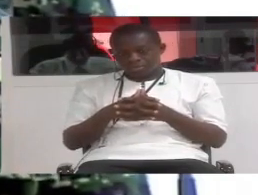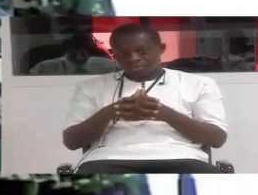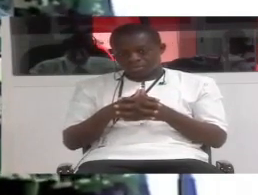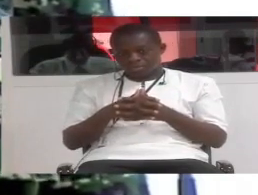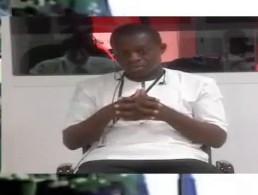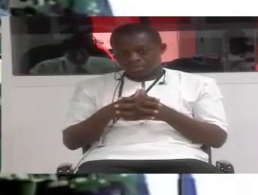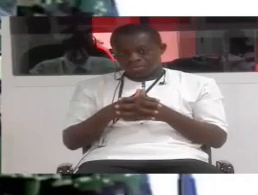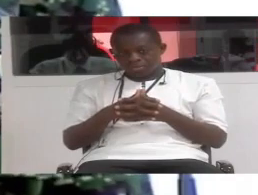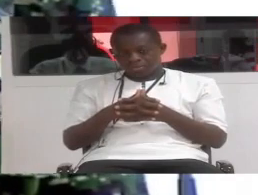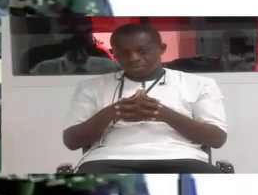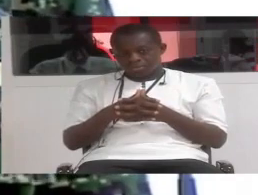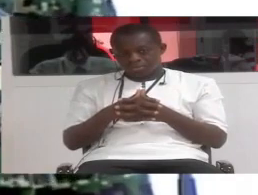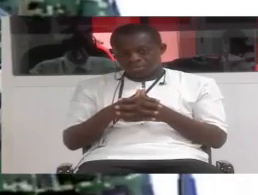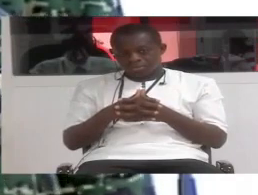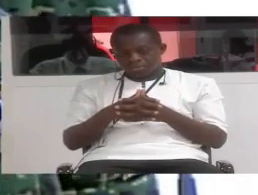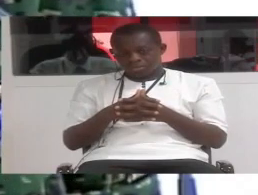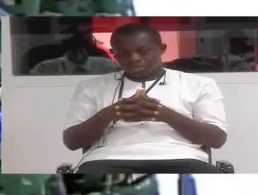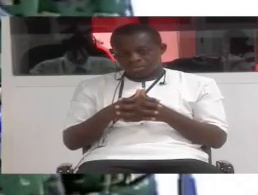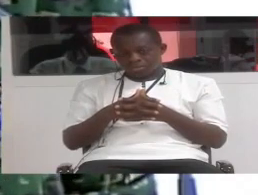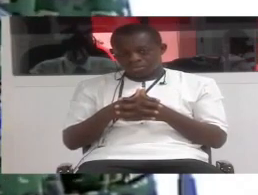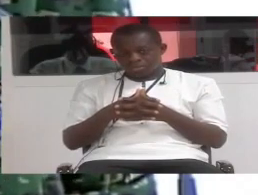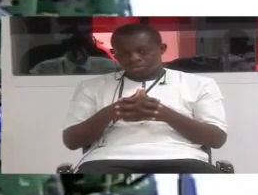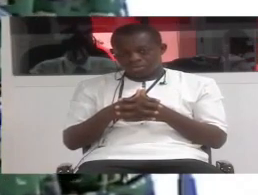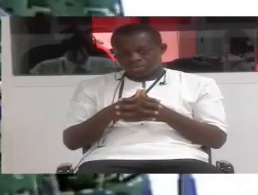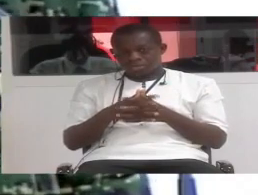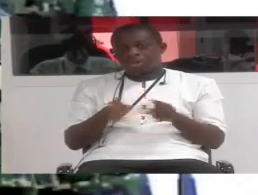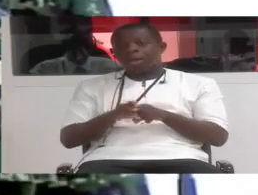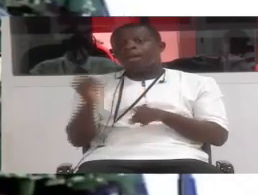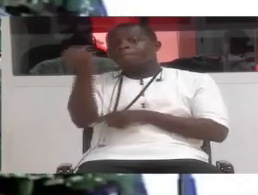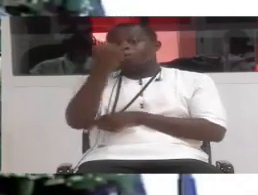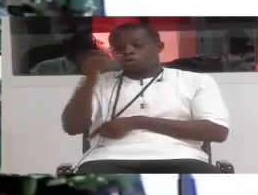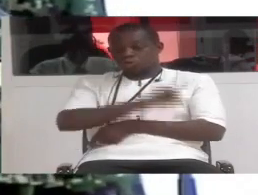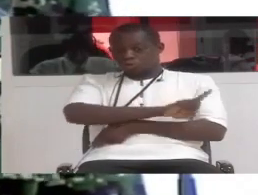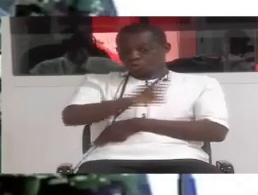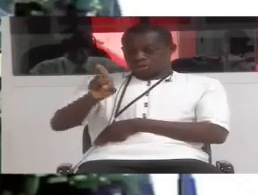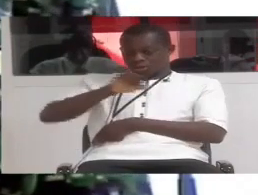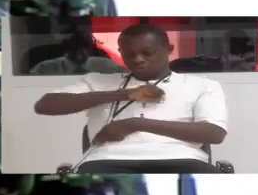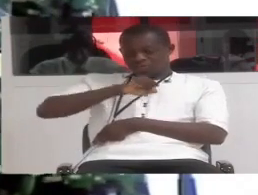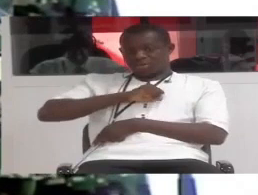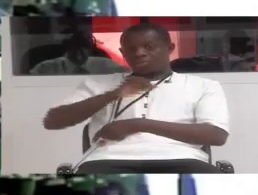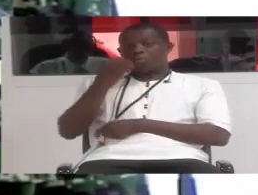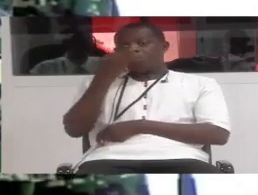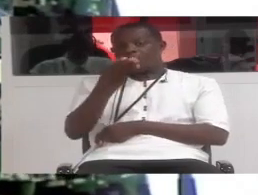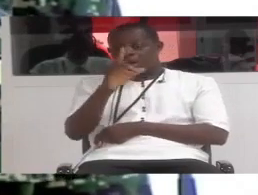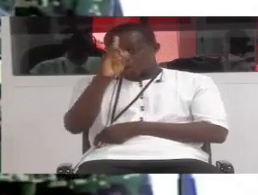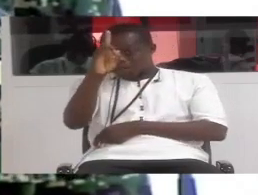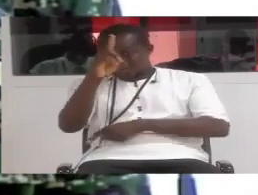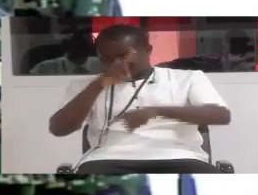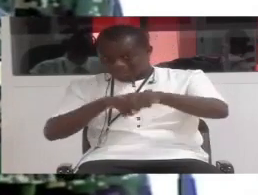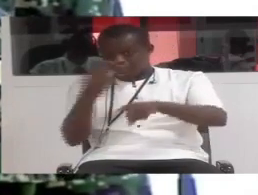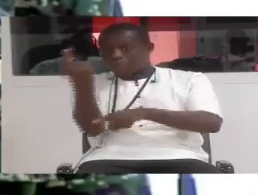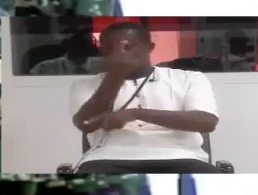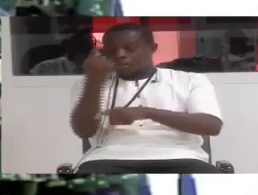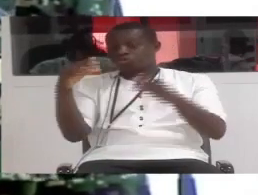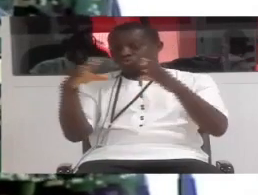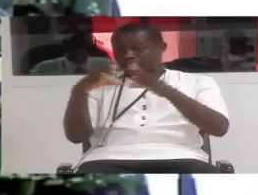ñun ñoo len sétal né ben bobu rek lañ boka ak ñom liggéey. It's because we testified